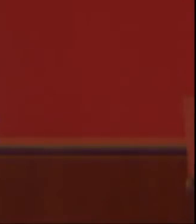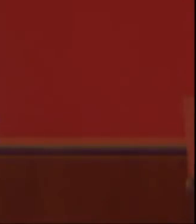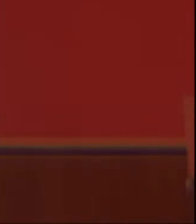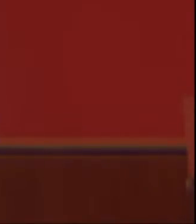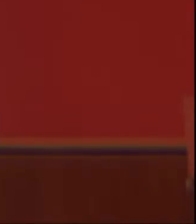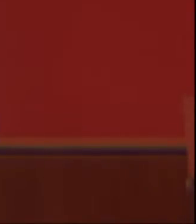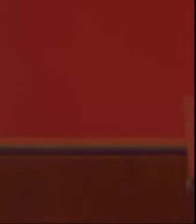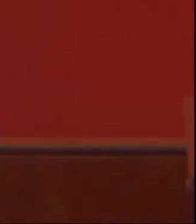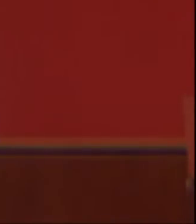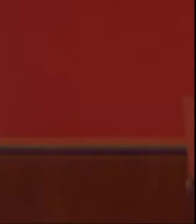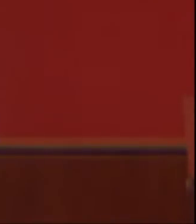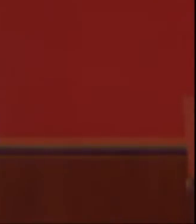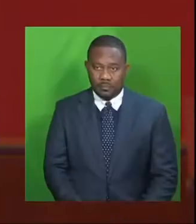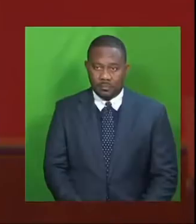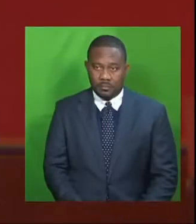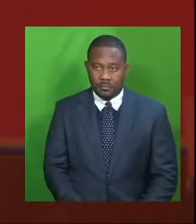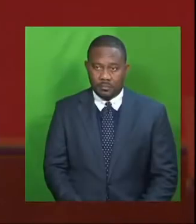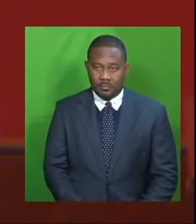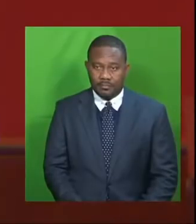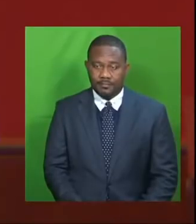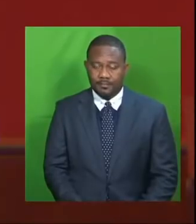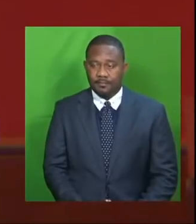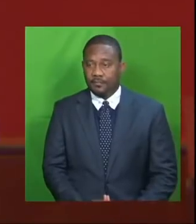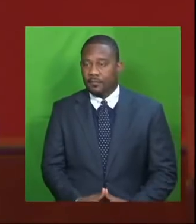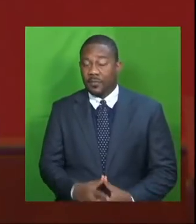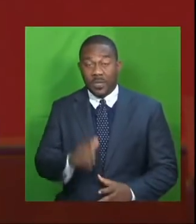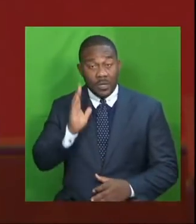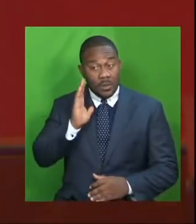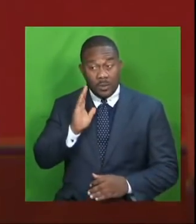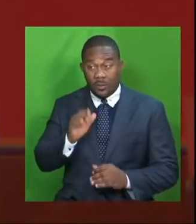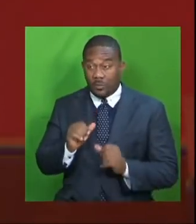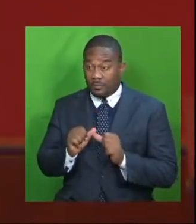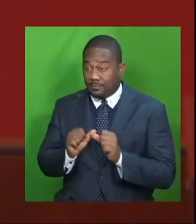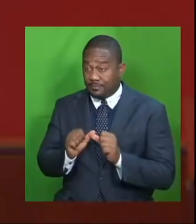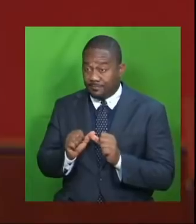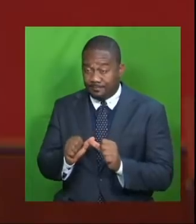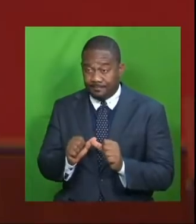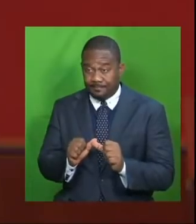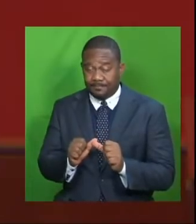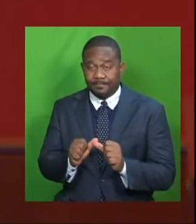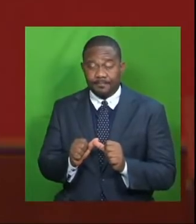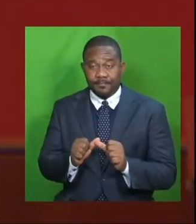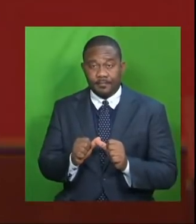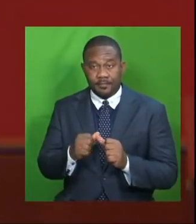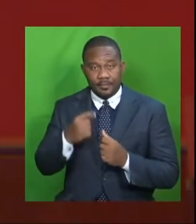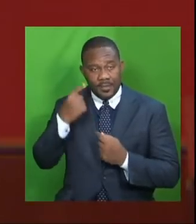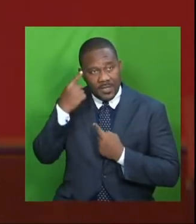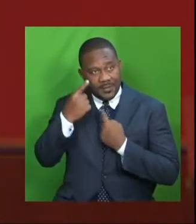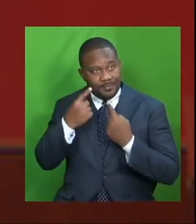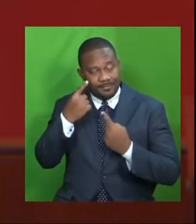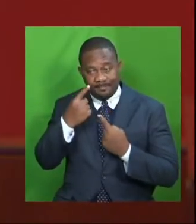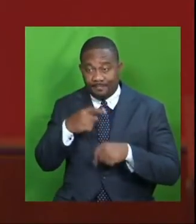And we'll move to the consideration stage of the bill.